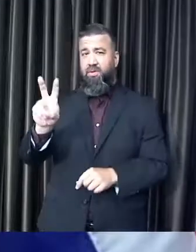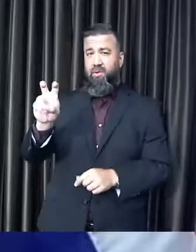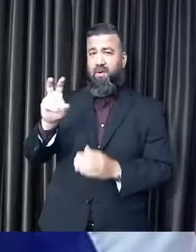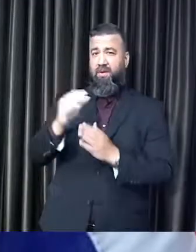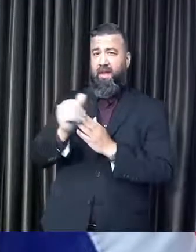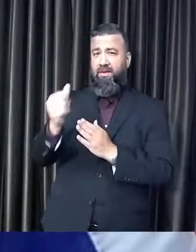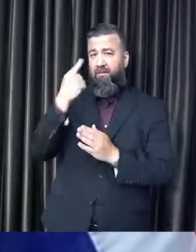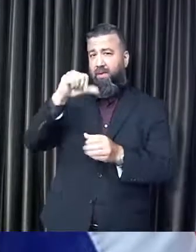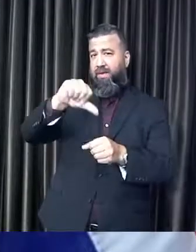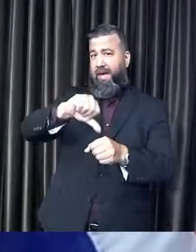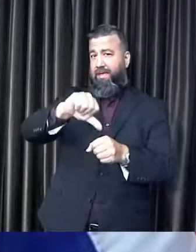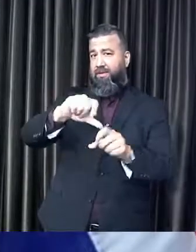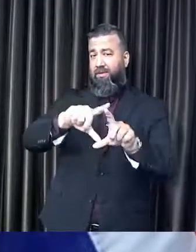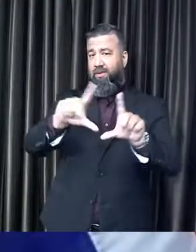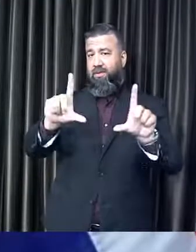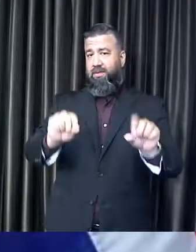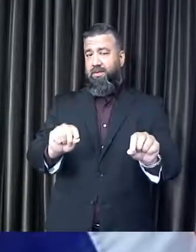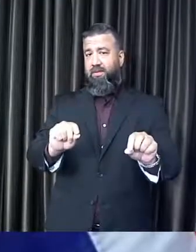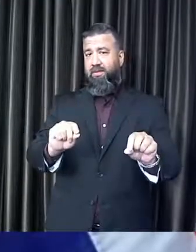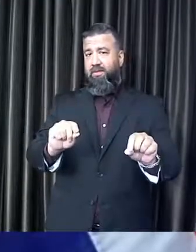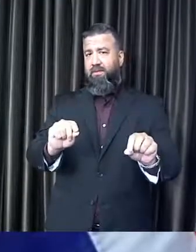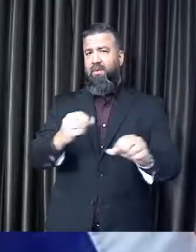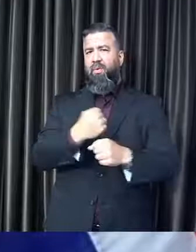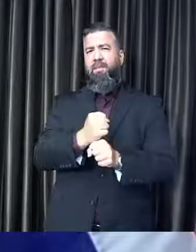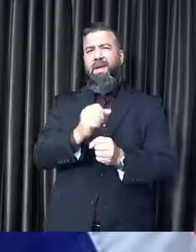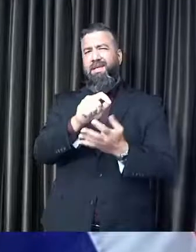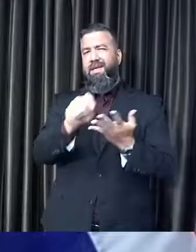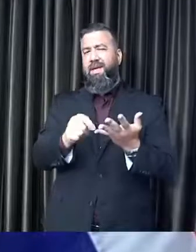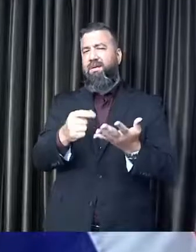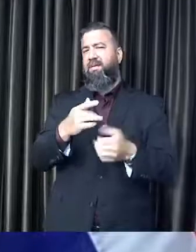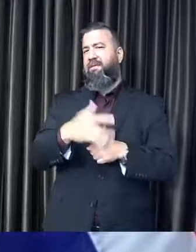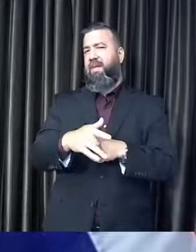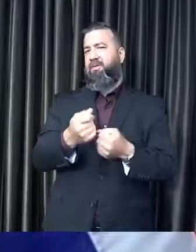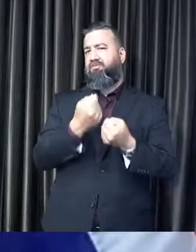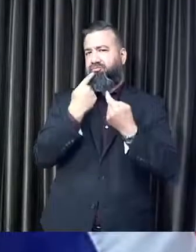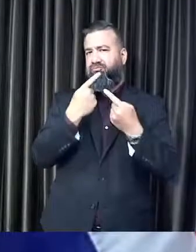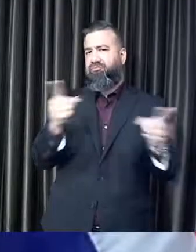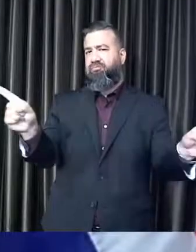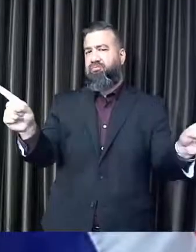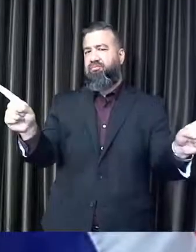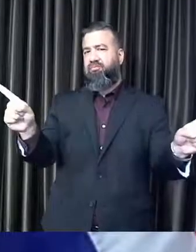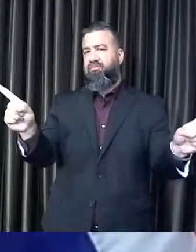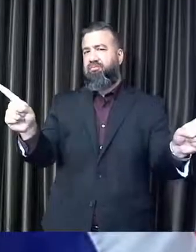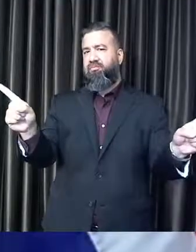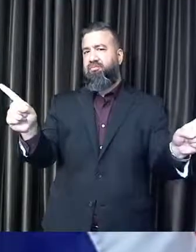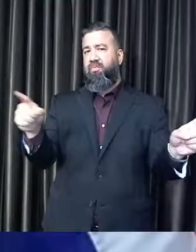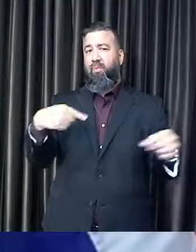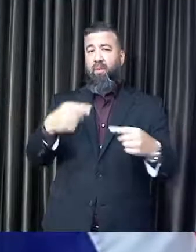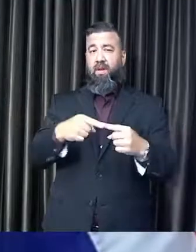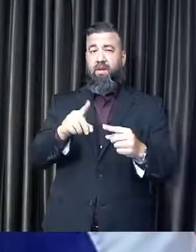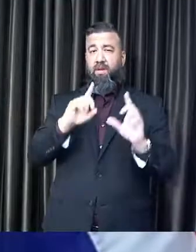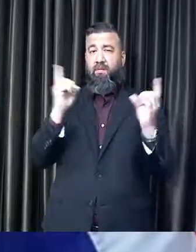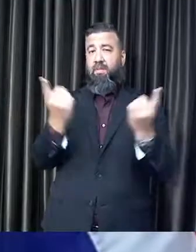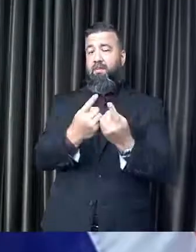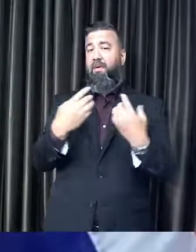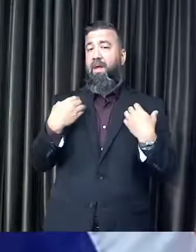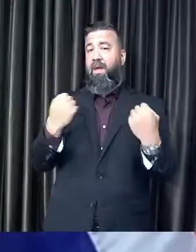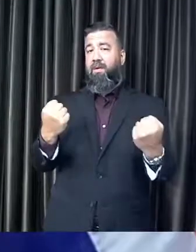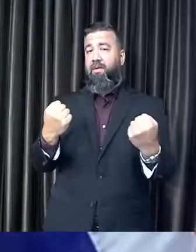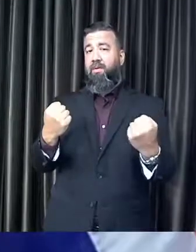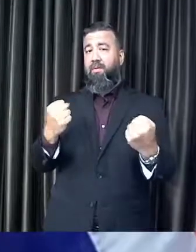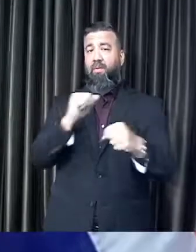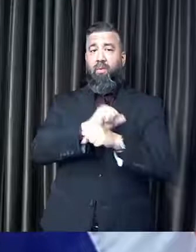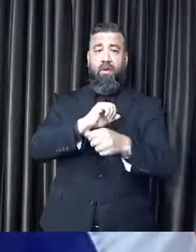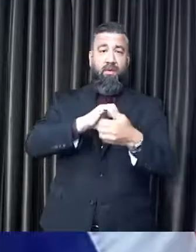gas cards, and we'll make the details of that programming and eligibility available as the Department of Health, working